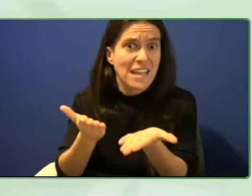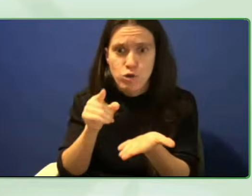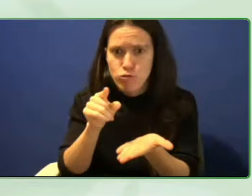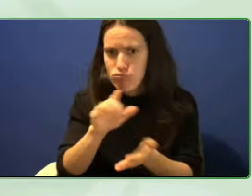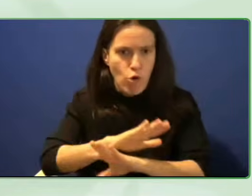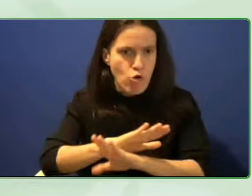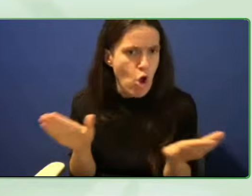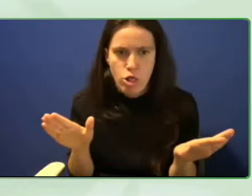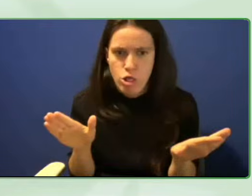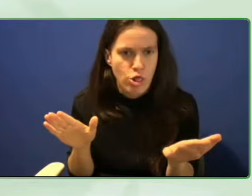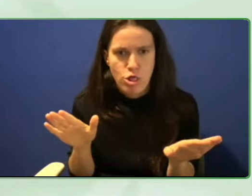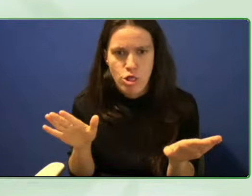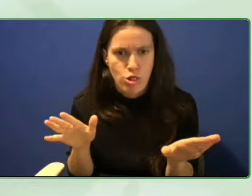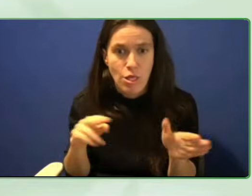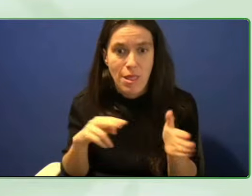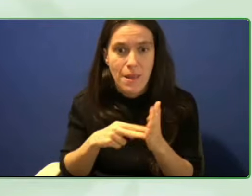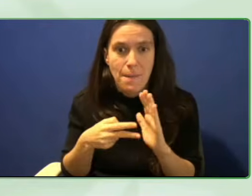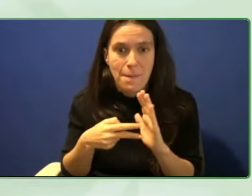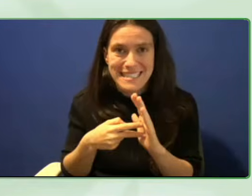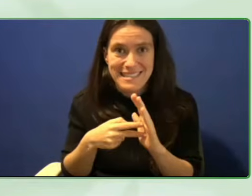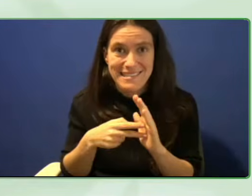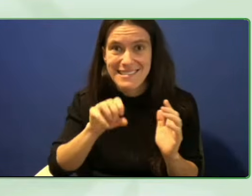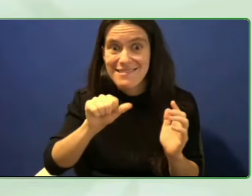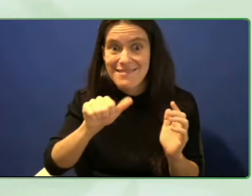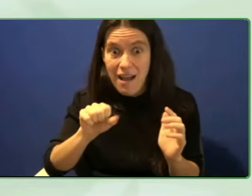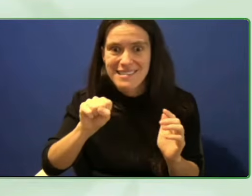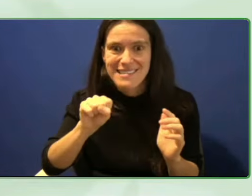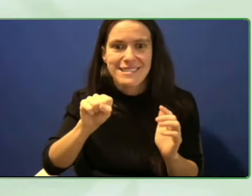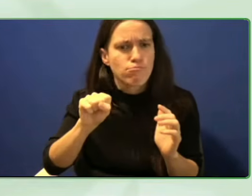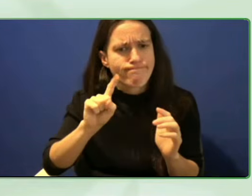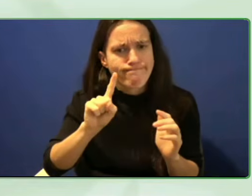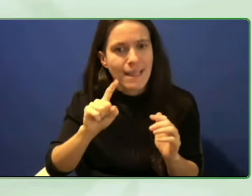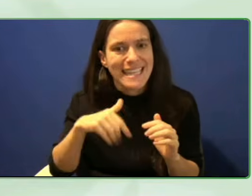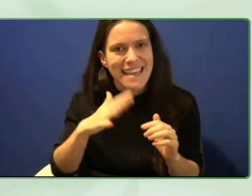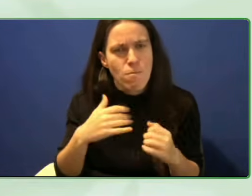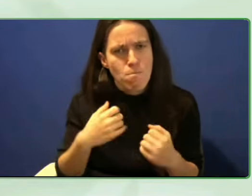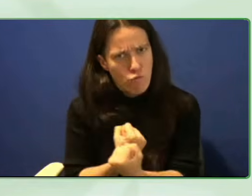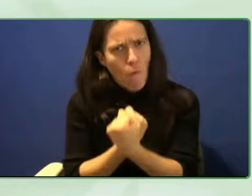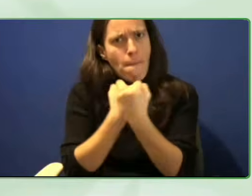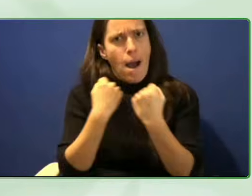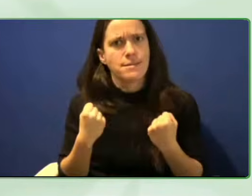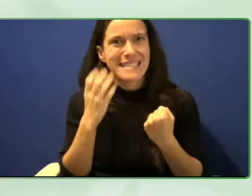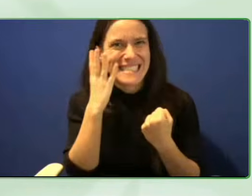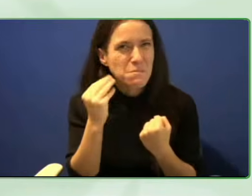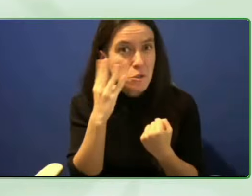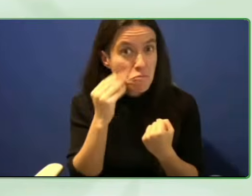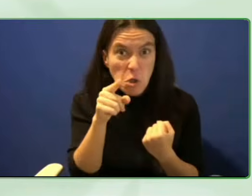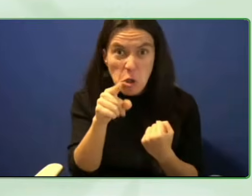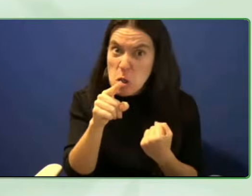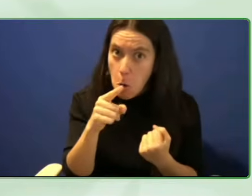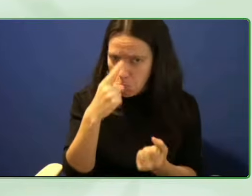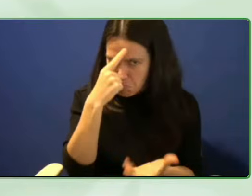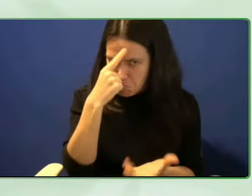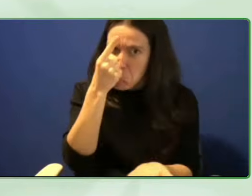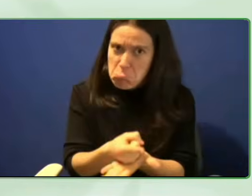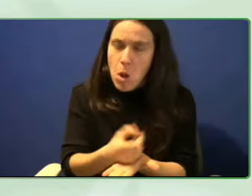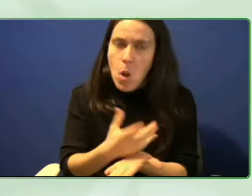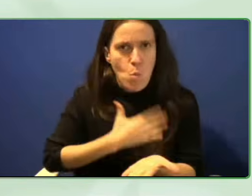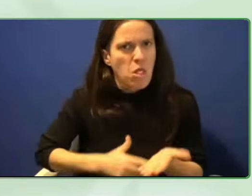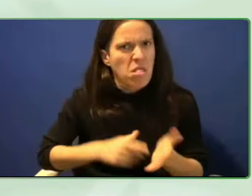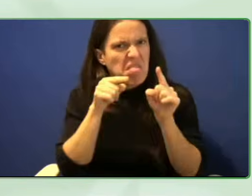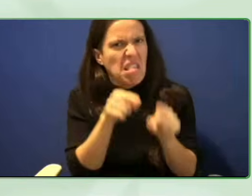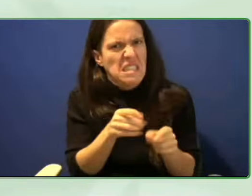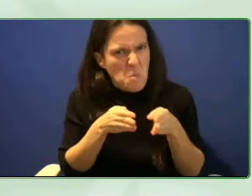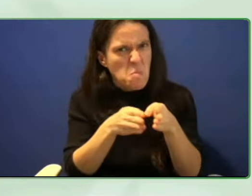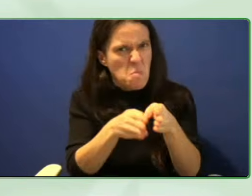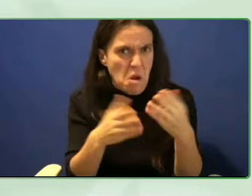enables your users to have a robust experience. Was that something that you consciously decided on? Yeah, we still do